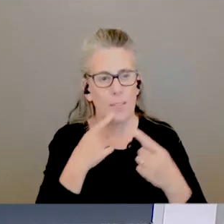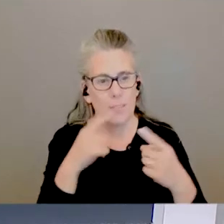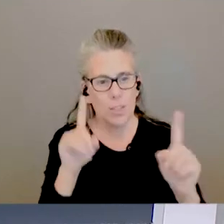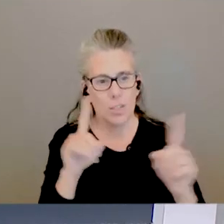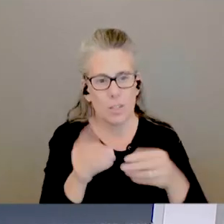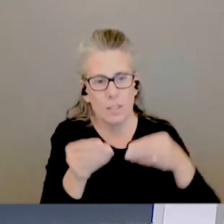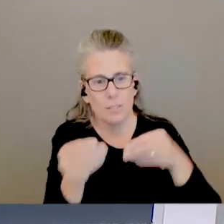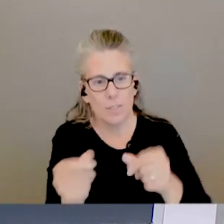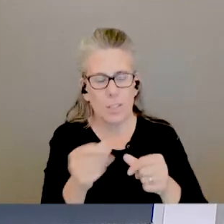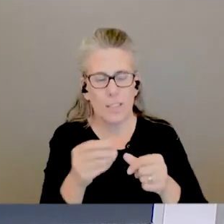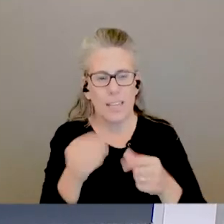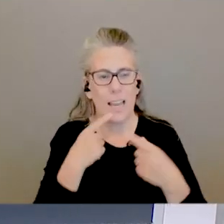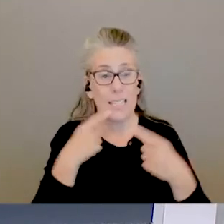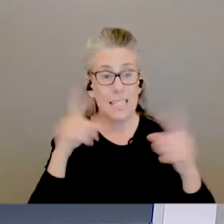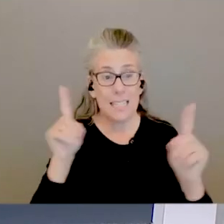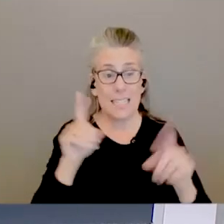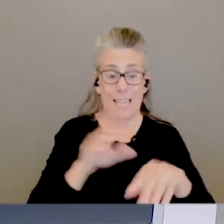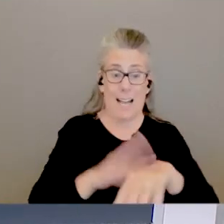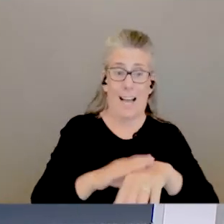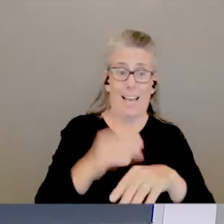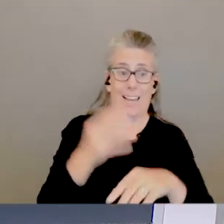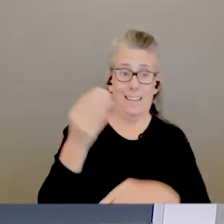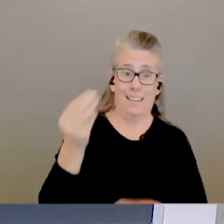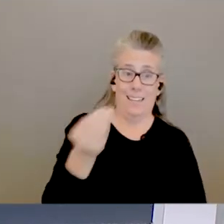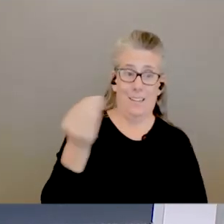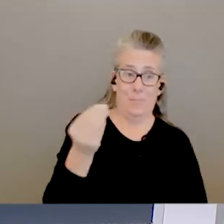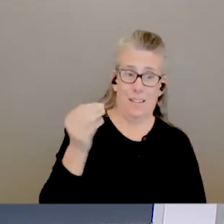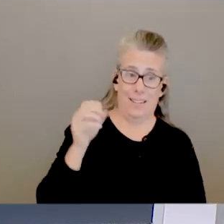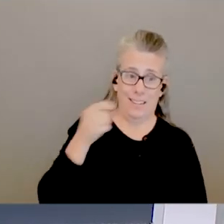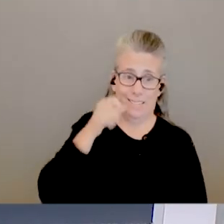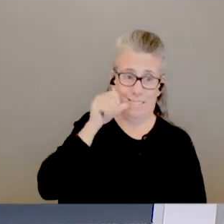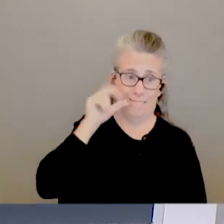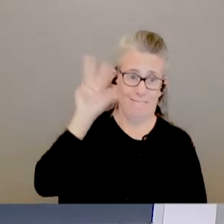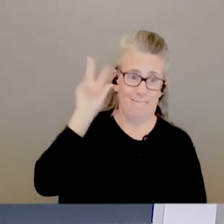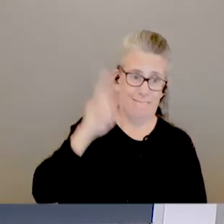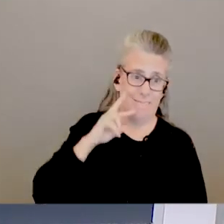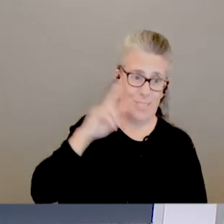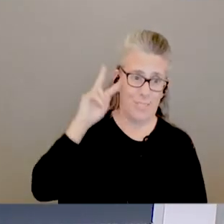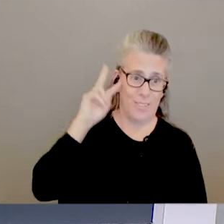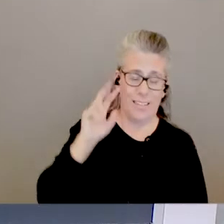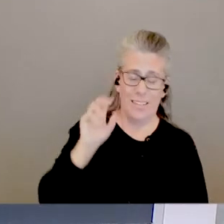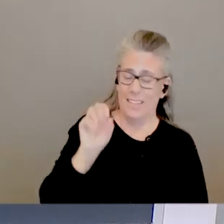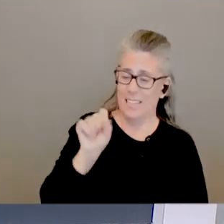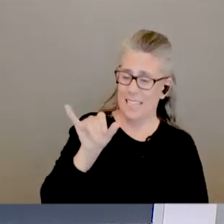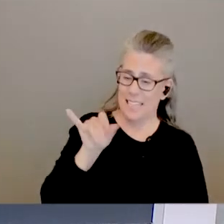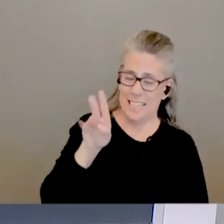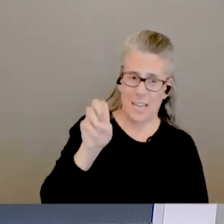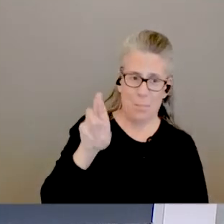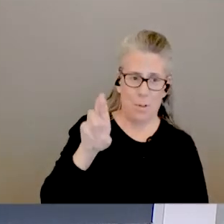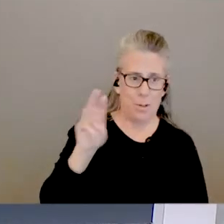I imagine there's some really interesting challenges and war stories that you could share with us if we only had the time.